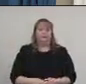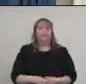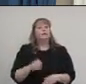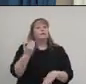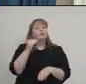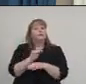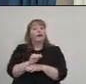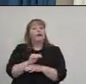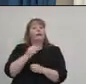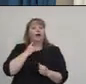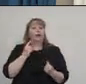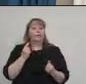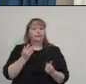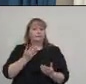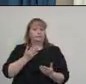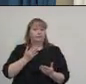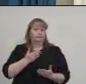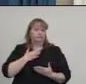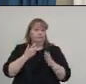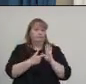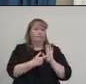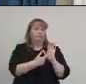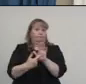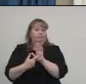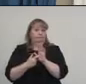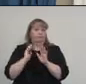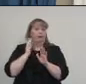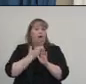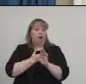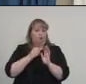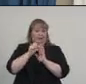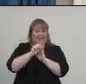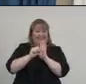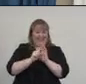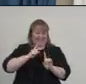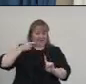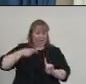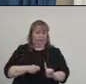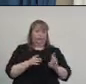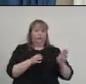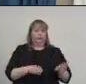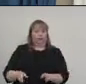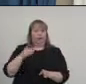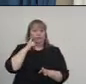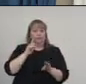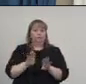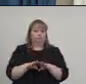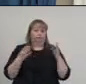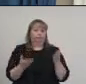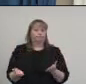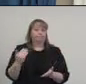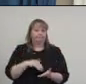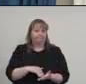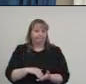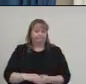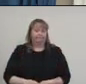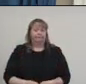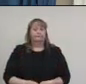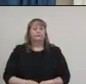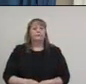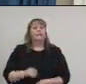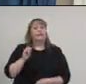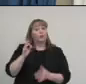I am pleased to present to Nevadans our state-specific plan for reopening. A copy of the full plan can be